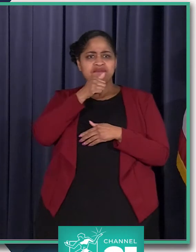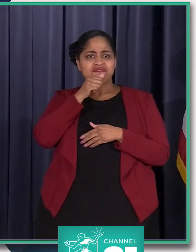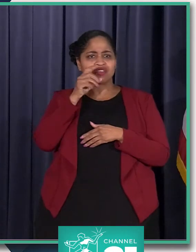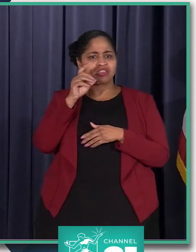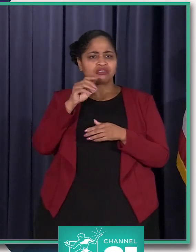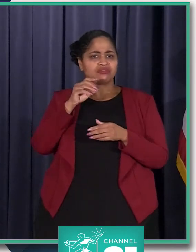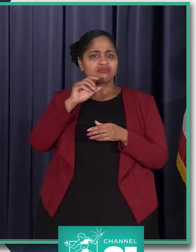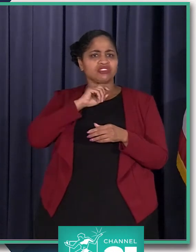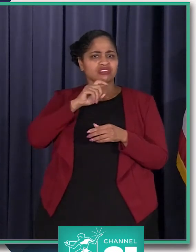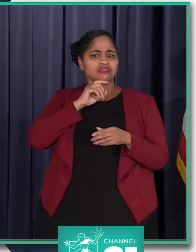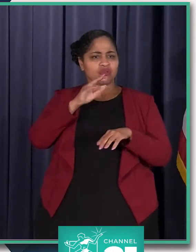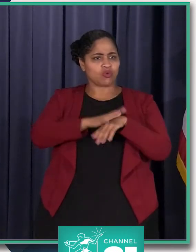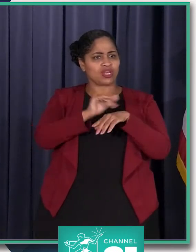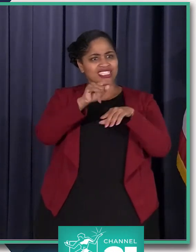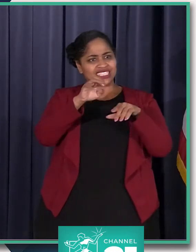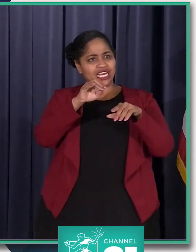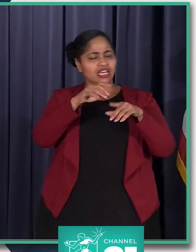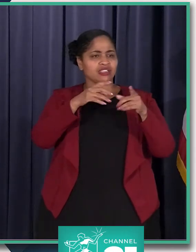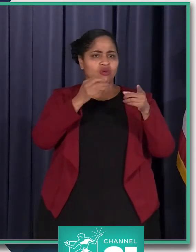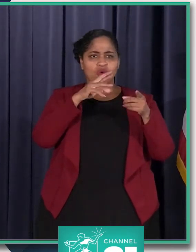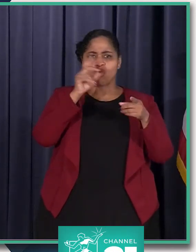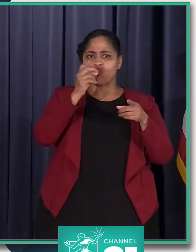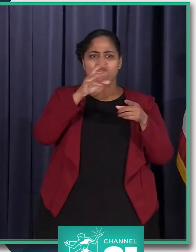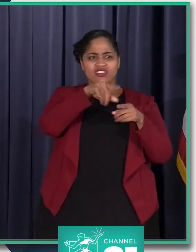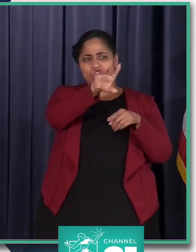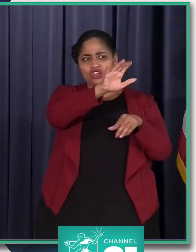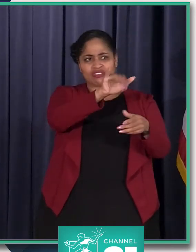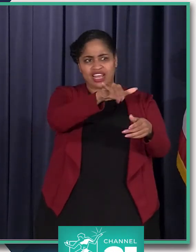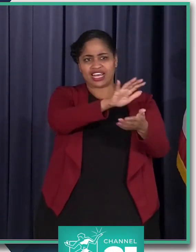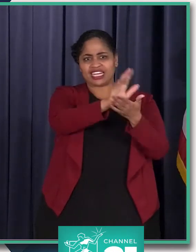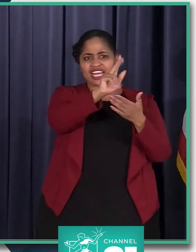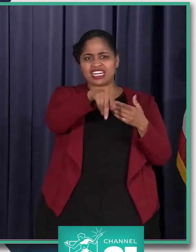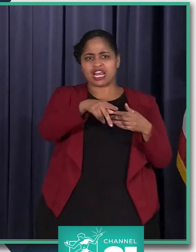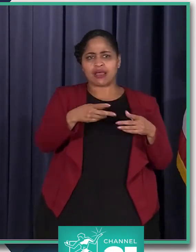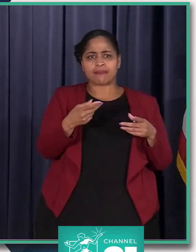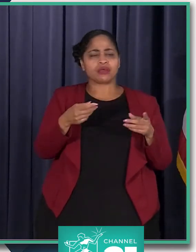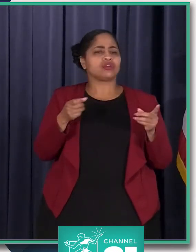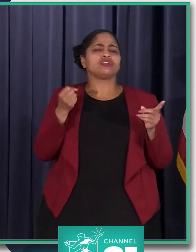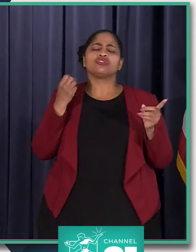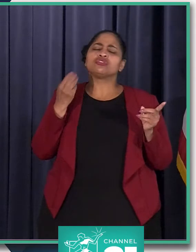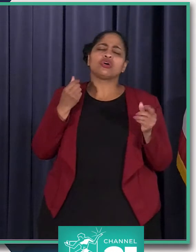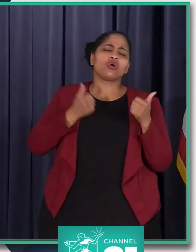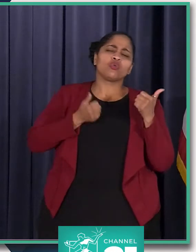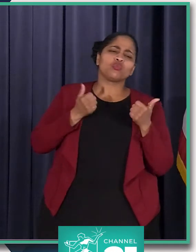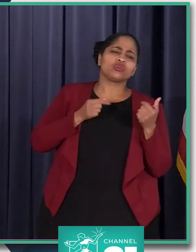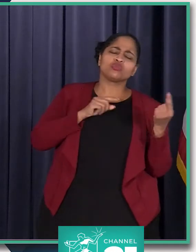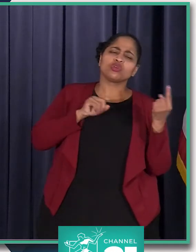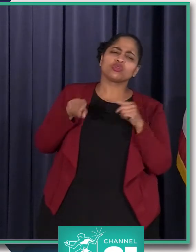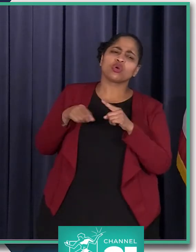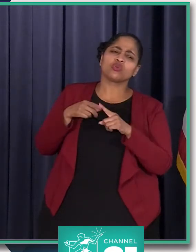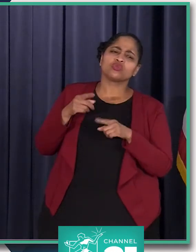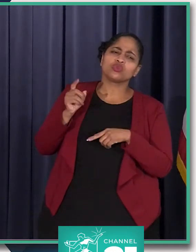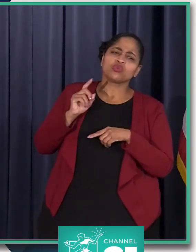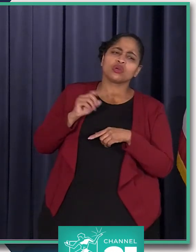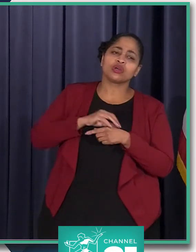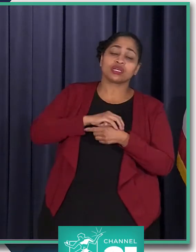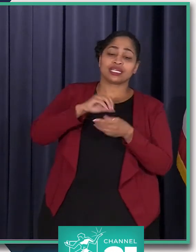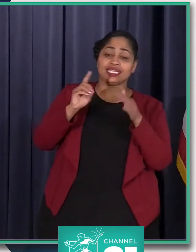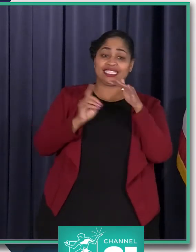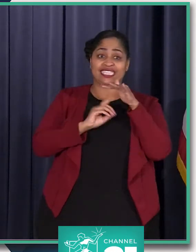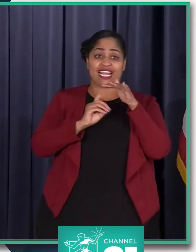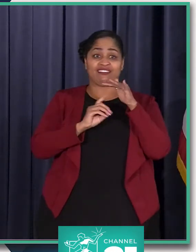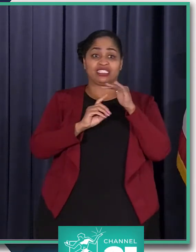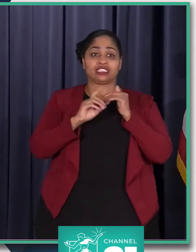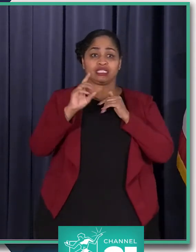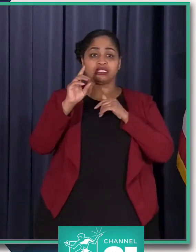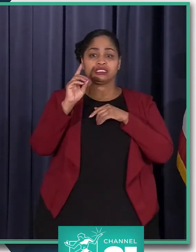either on site at the dump yard or at wherever they was doing the cleanup at. So which dump site were you going to? The Davidson dump